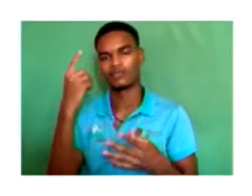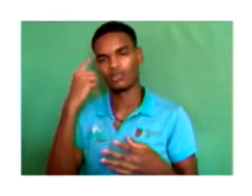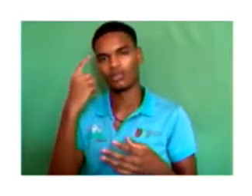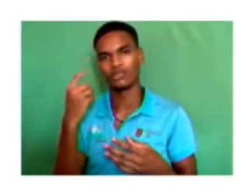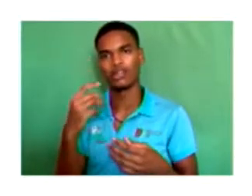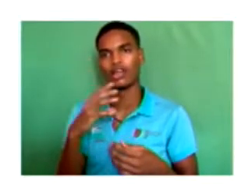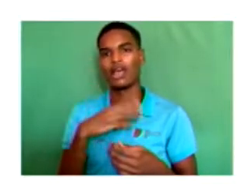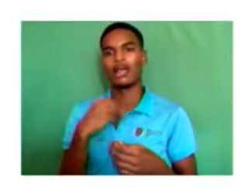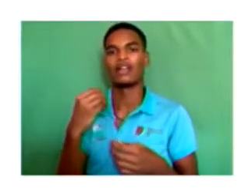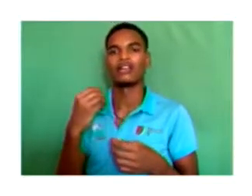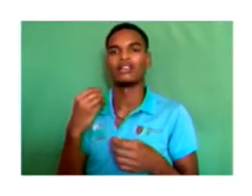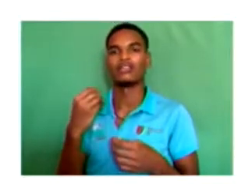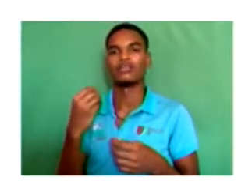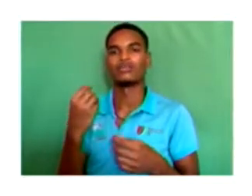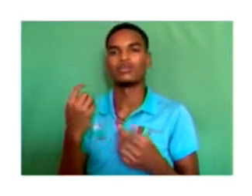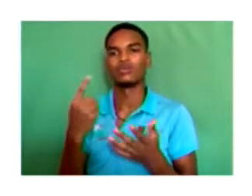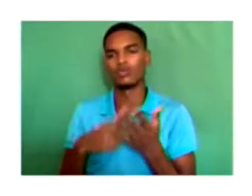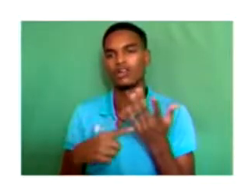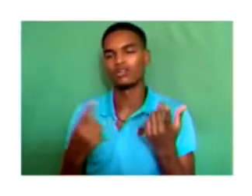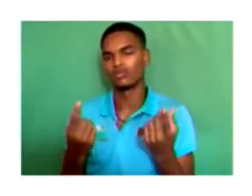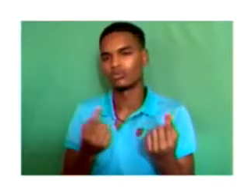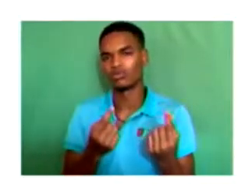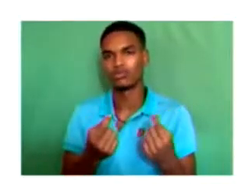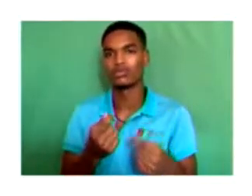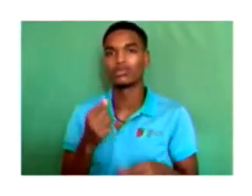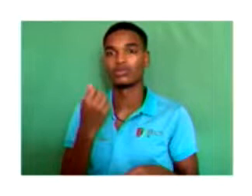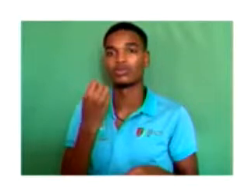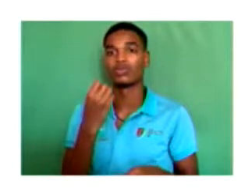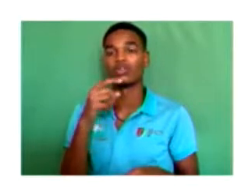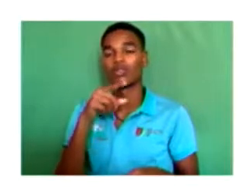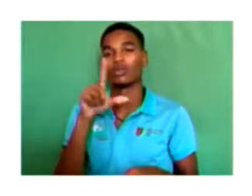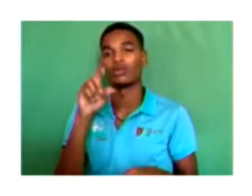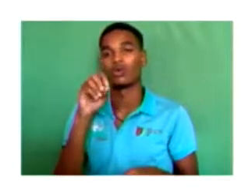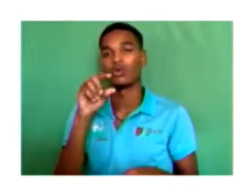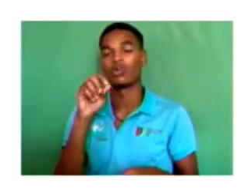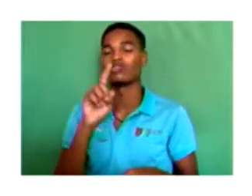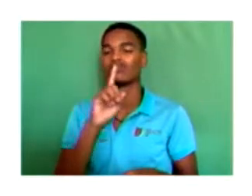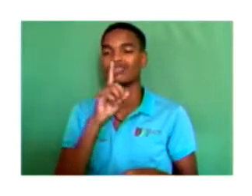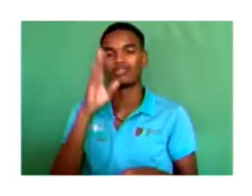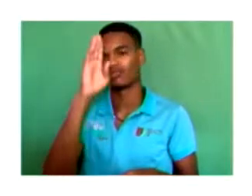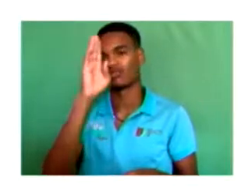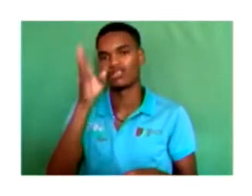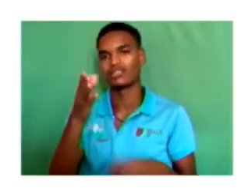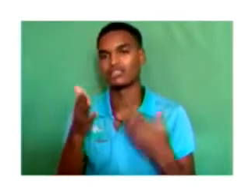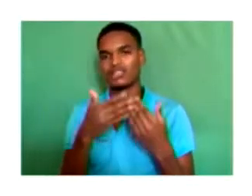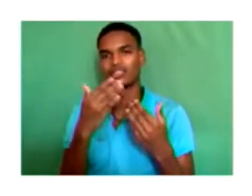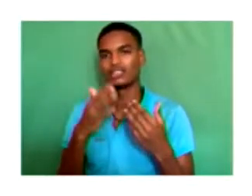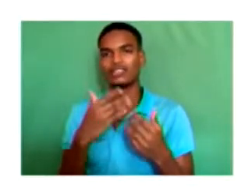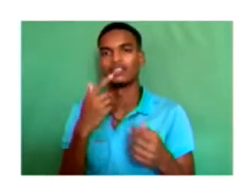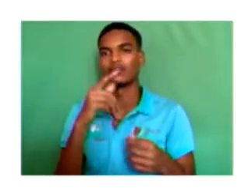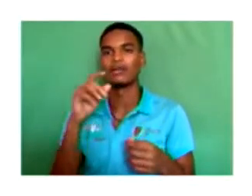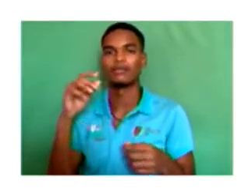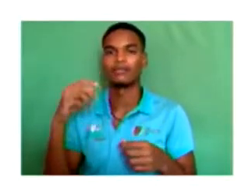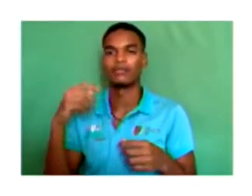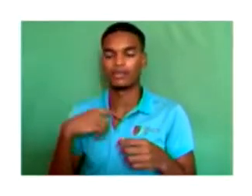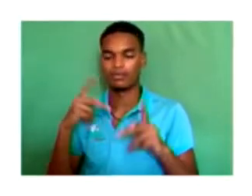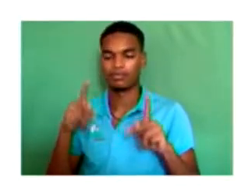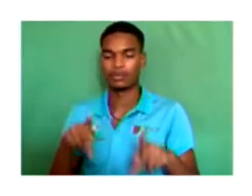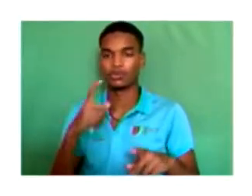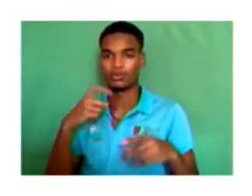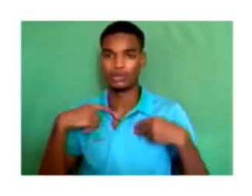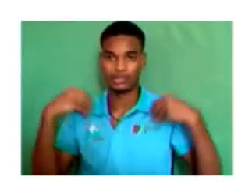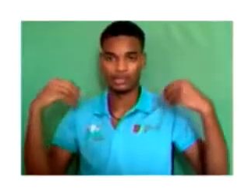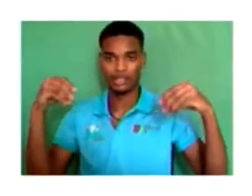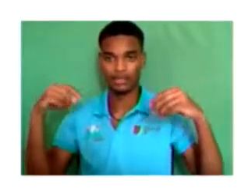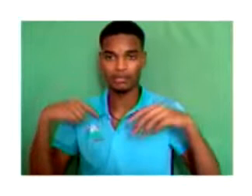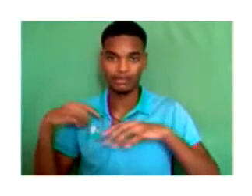be. So the logo scheme is very straightforward. Manufacturers can self-test, or they come to a